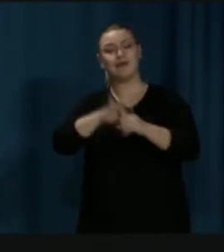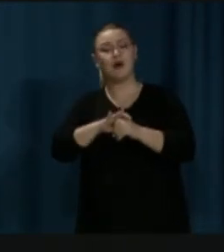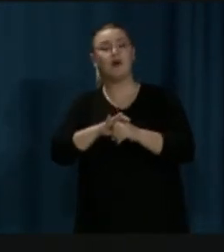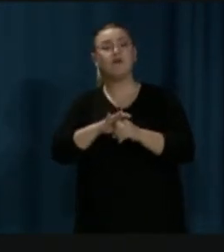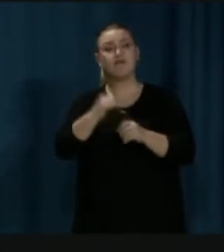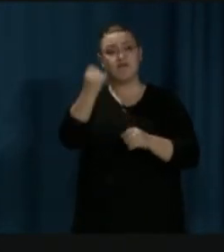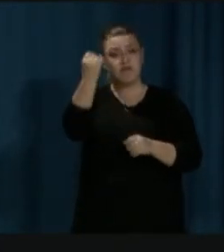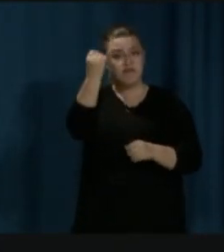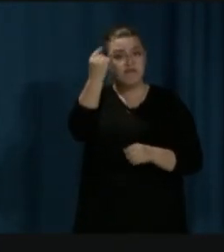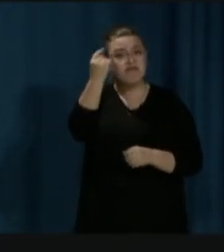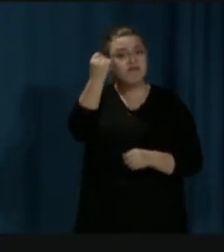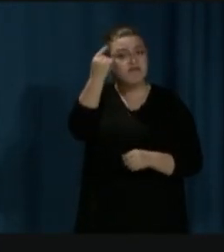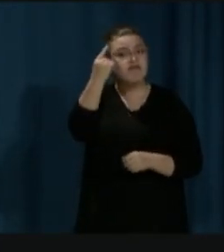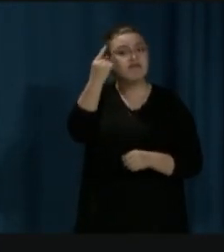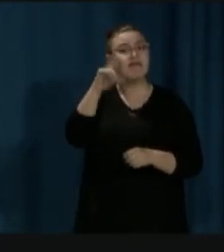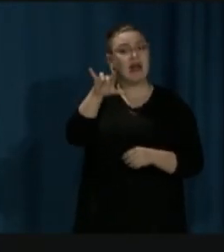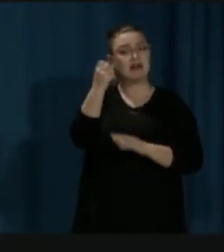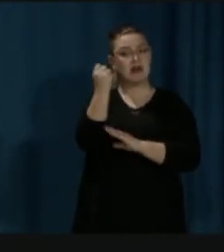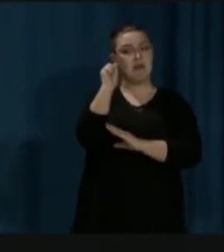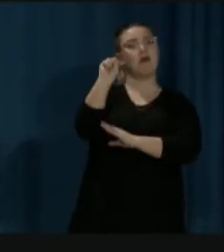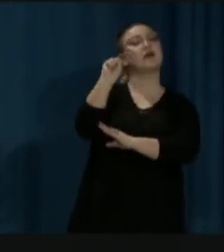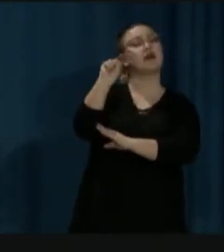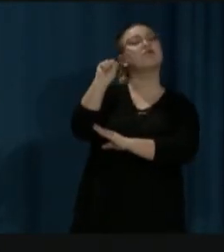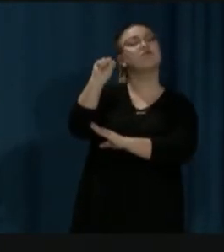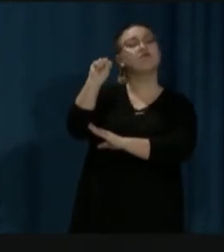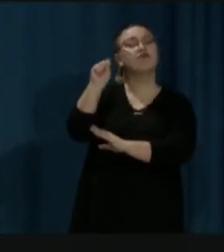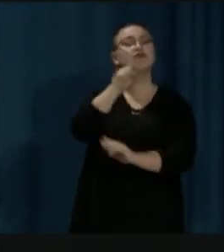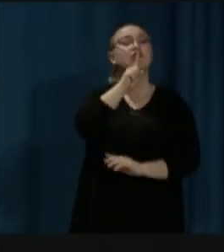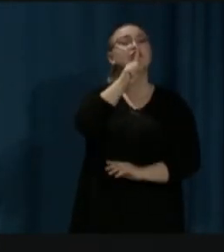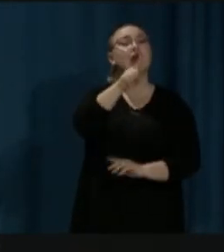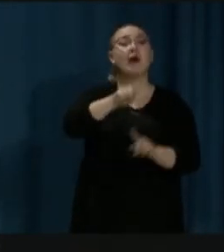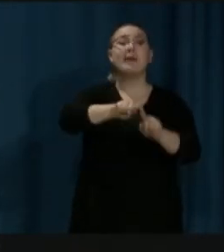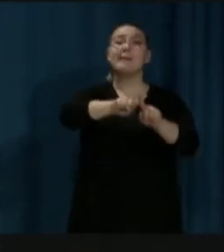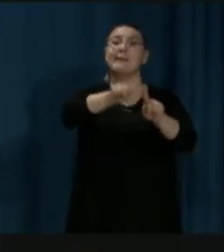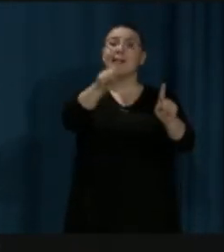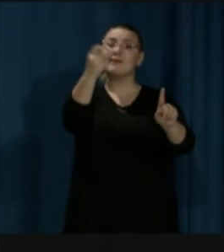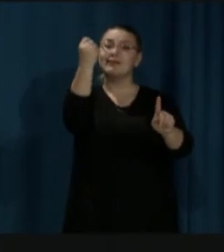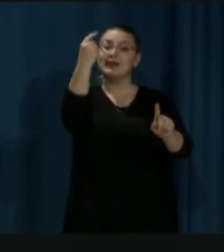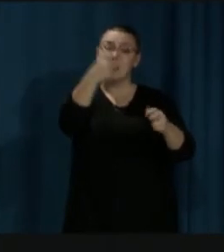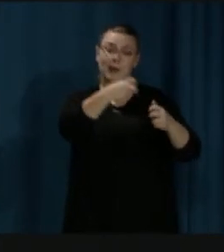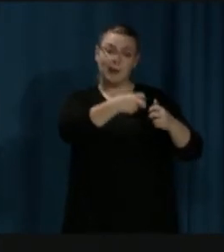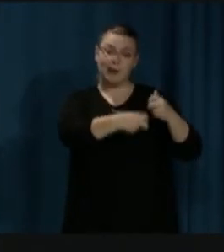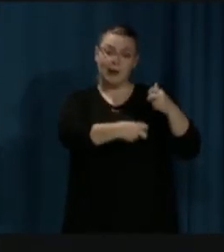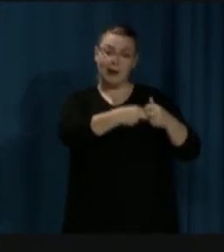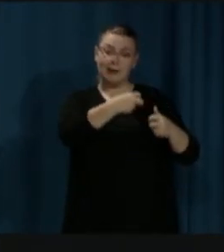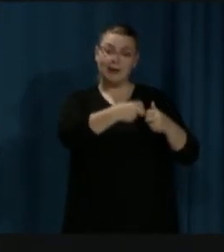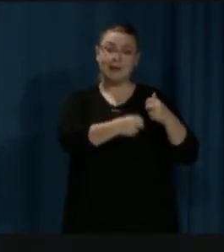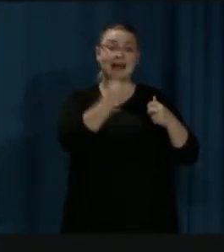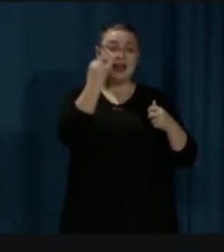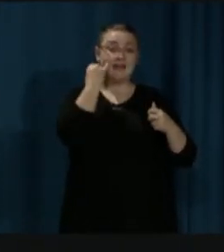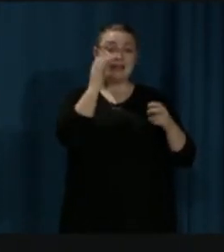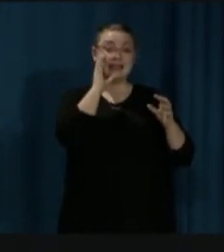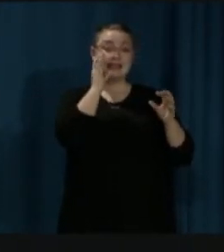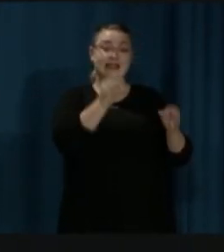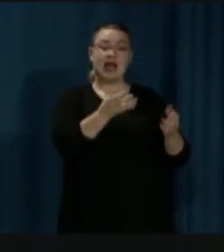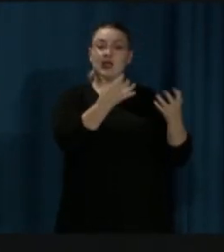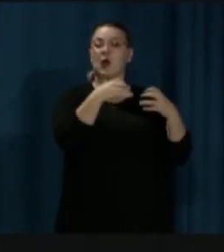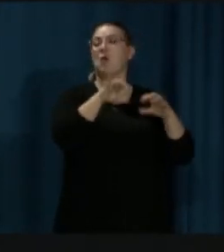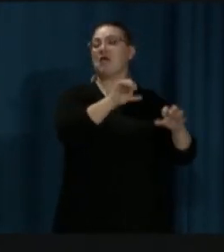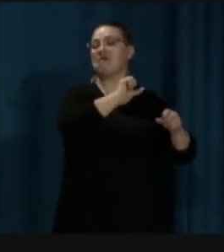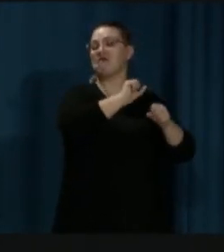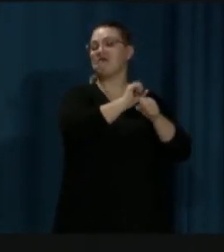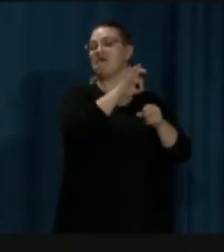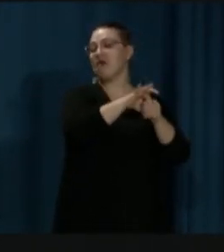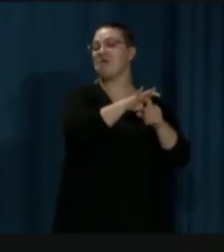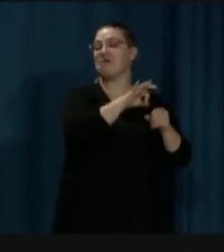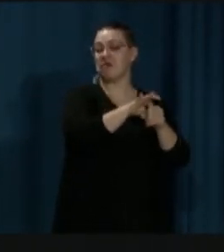not going to vote in protest. But the problem or the issue with that is when you choose not to vote out of protest, those